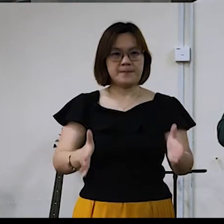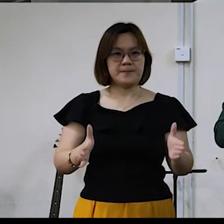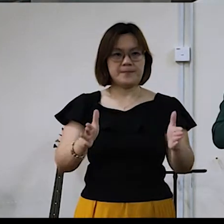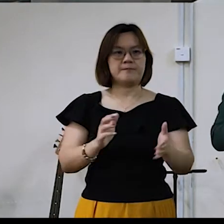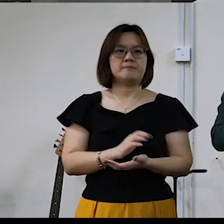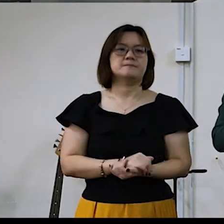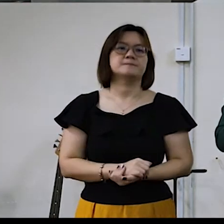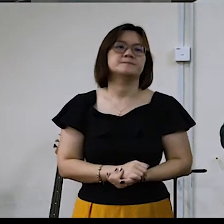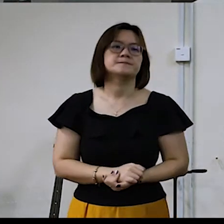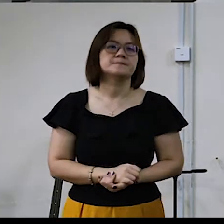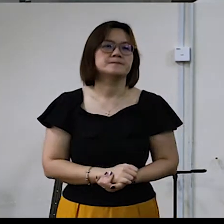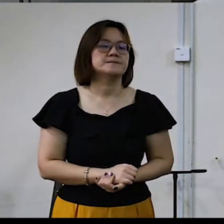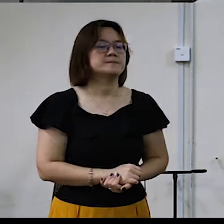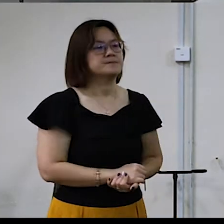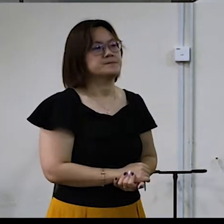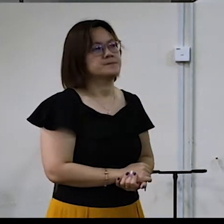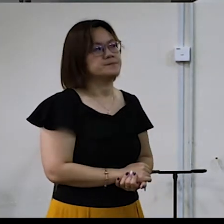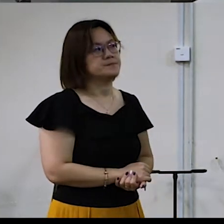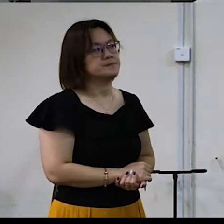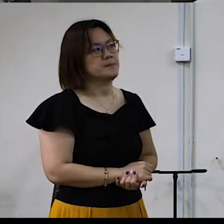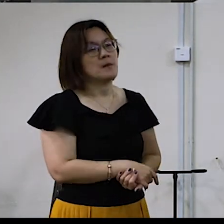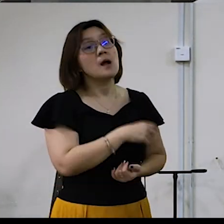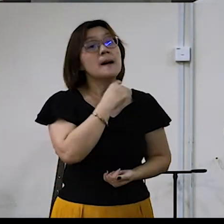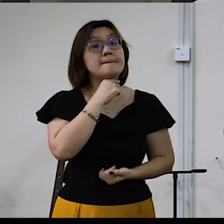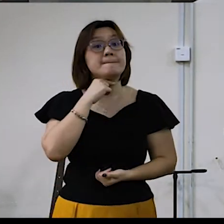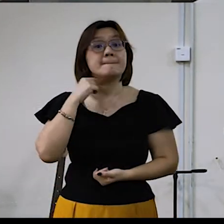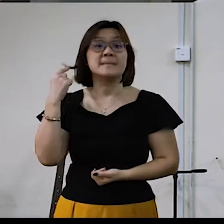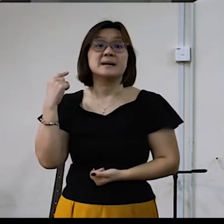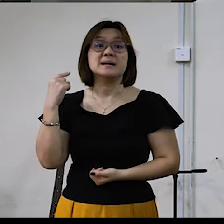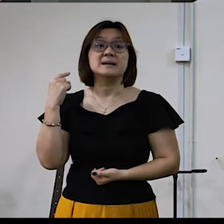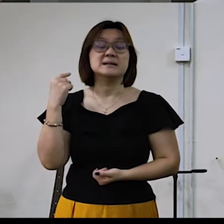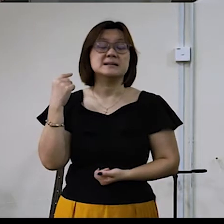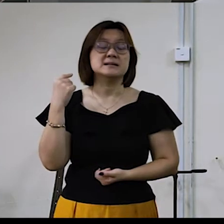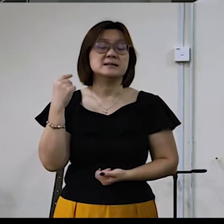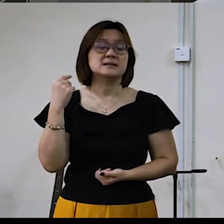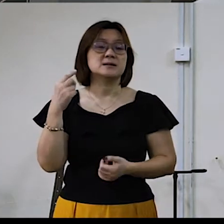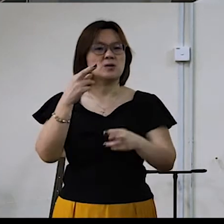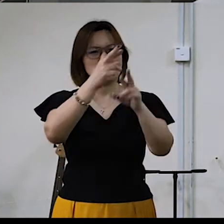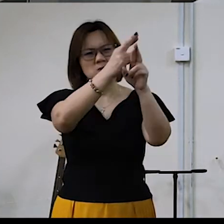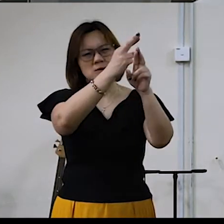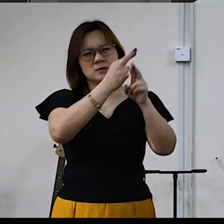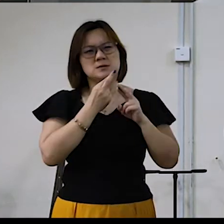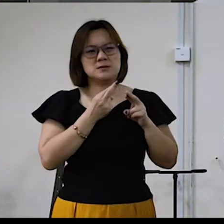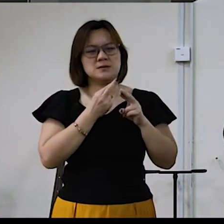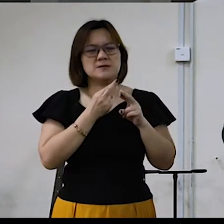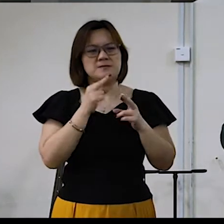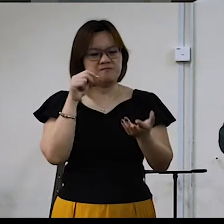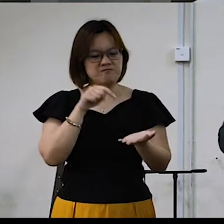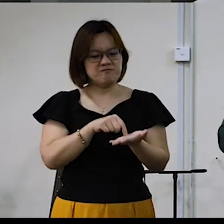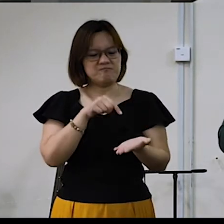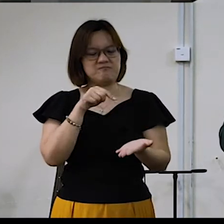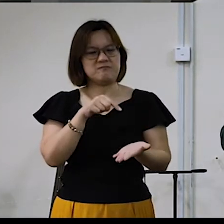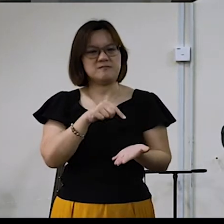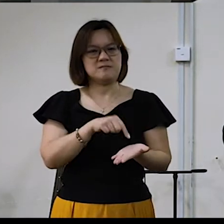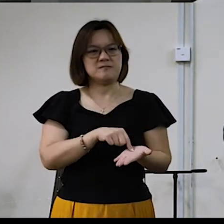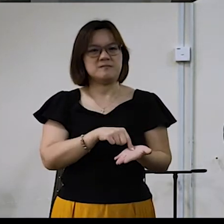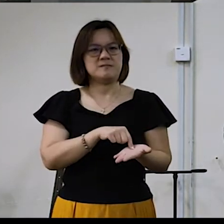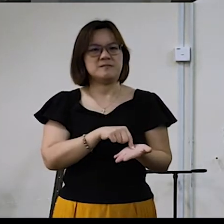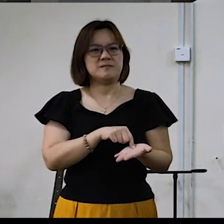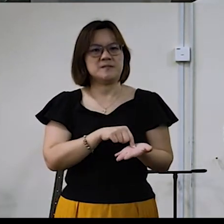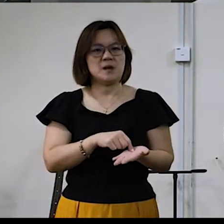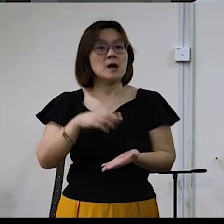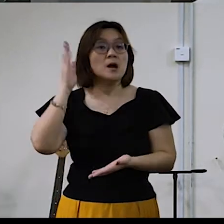said, oh, I must preach this sermon. I cannot be stingy in what God tells me and keep it to myself. And that's why I'm preaching this